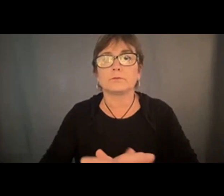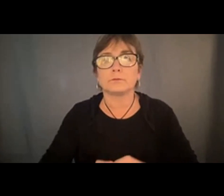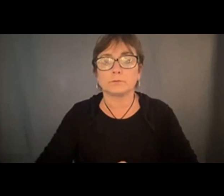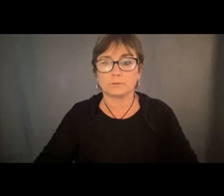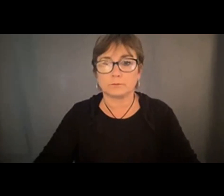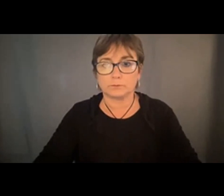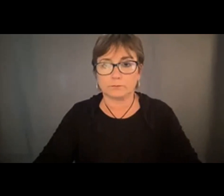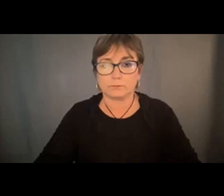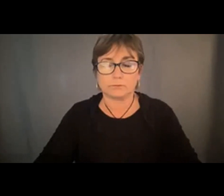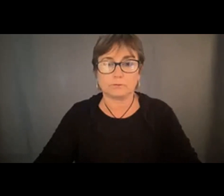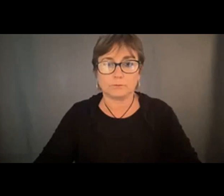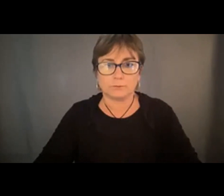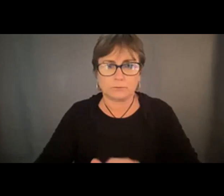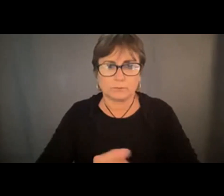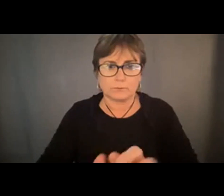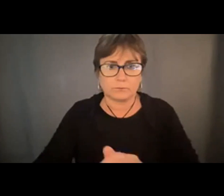the screen, right?